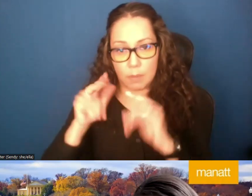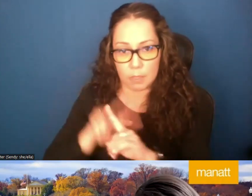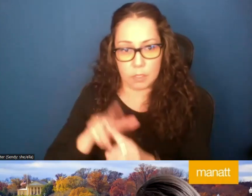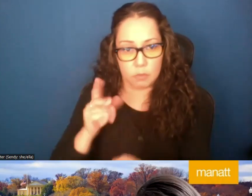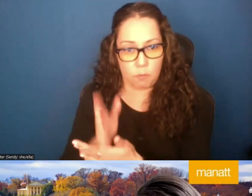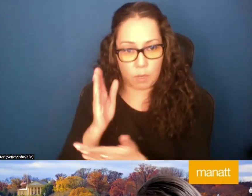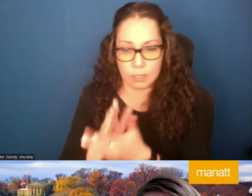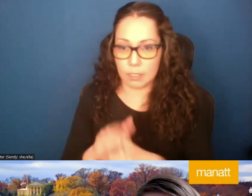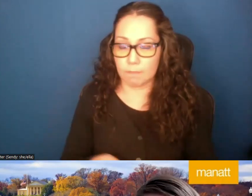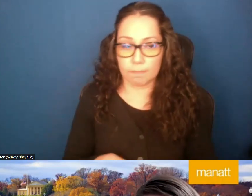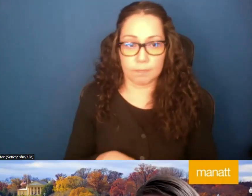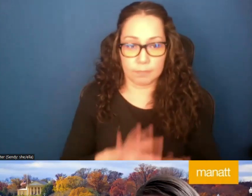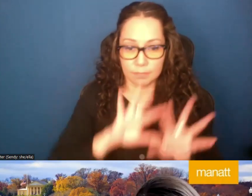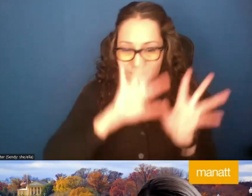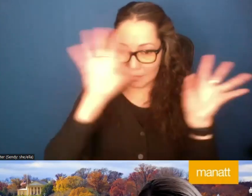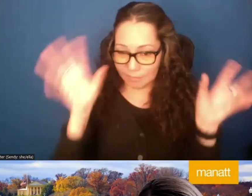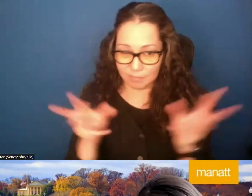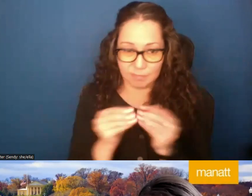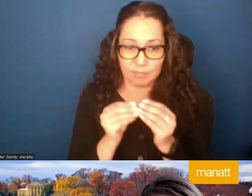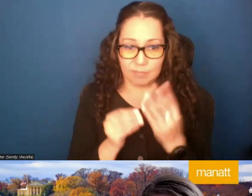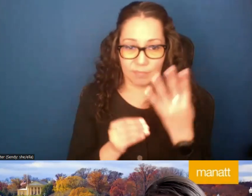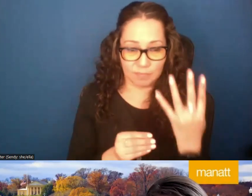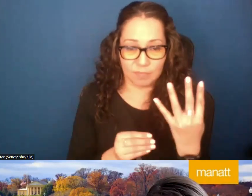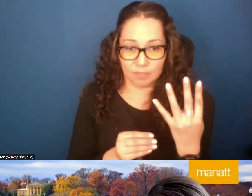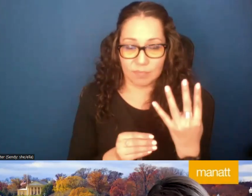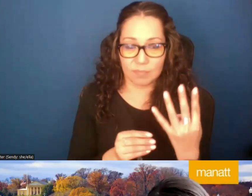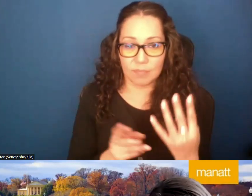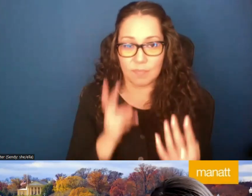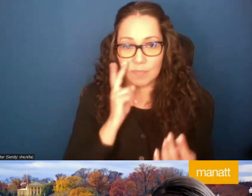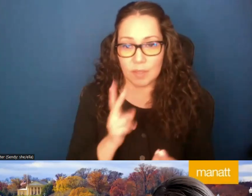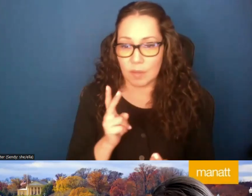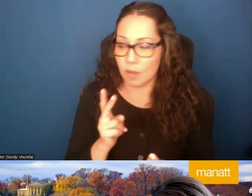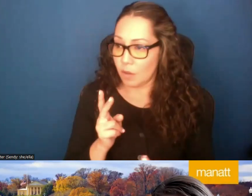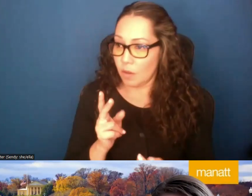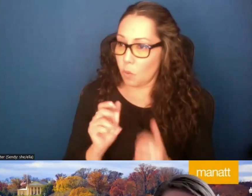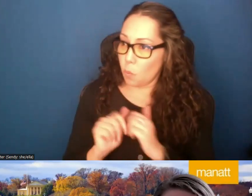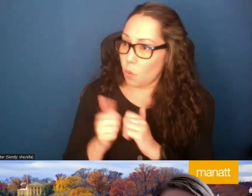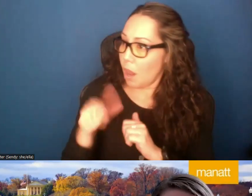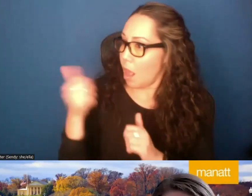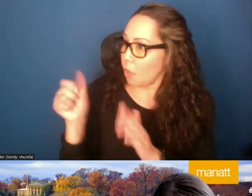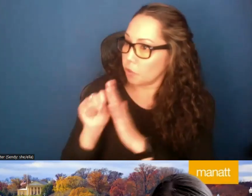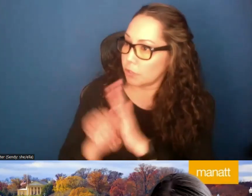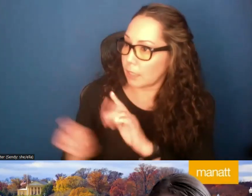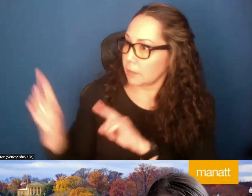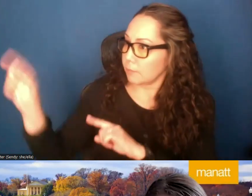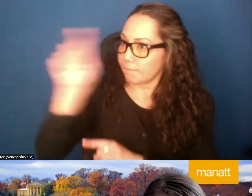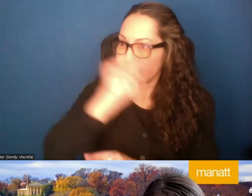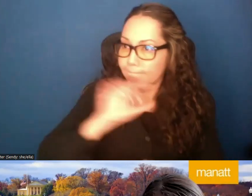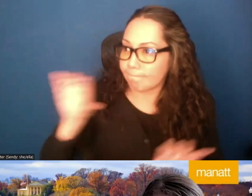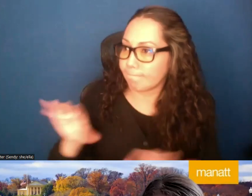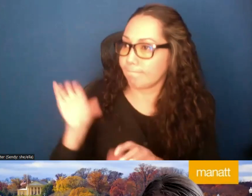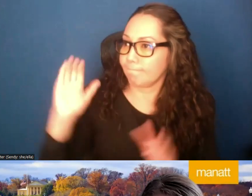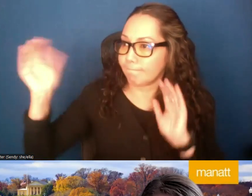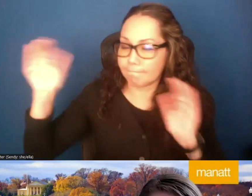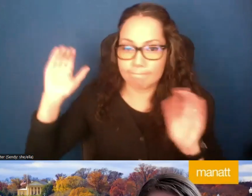We will ground all of this to what other states have done, but we will invite throughout folks to recommend additional solutions